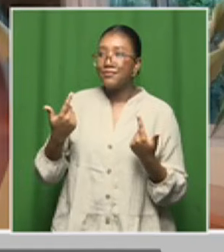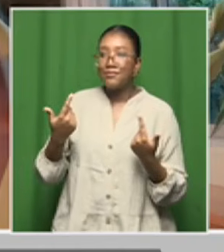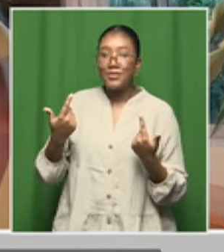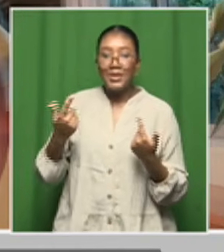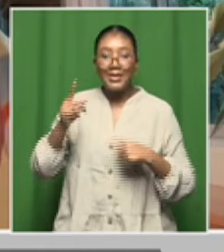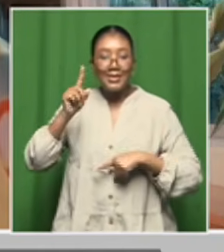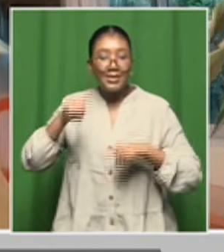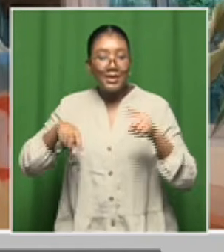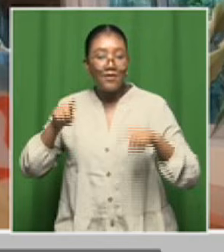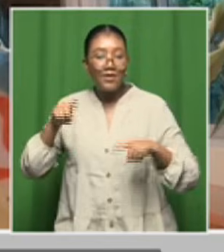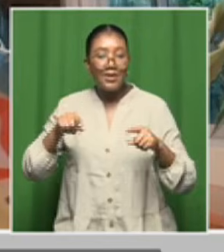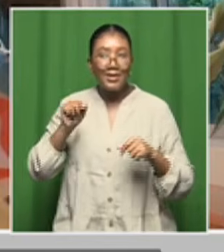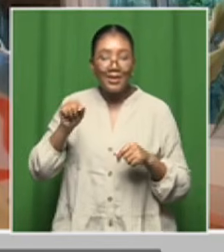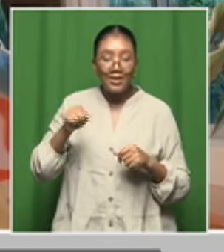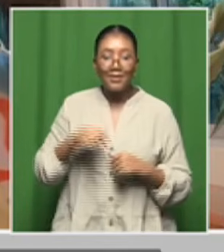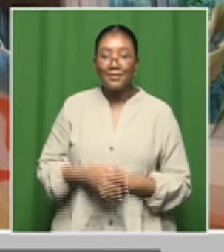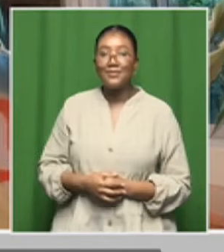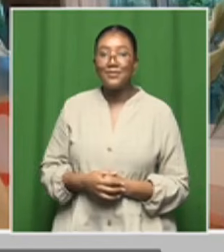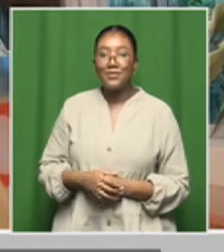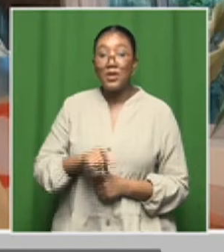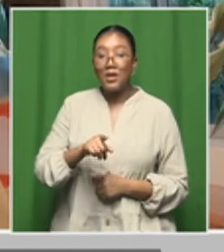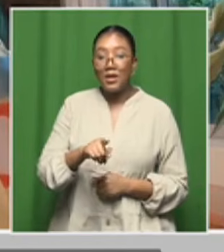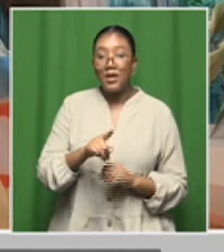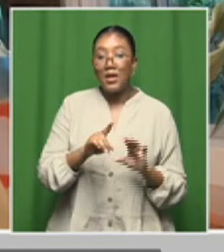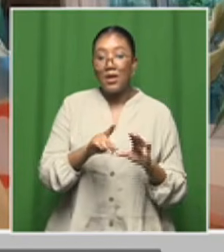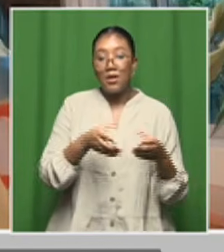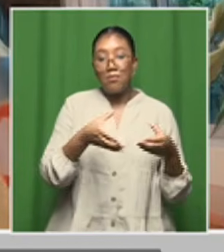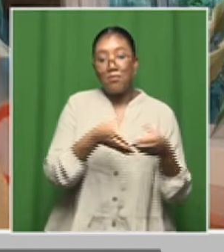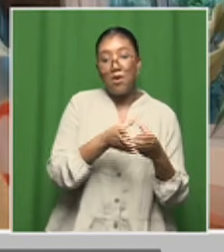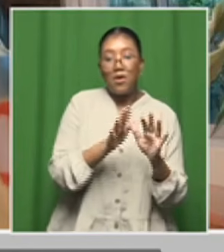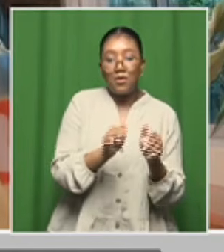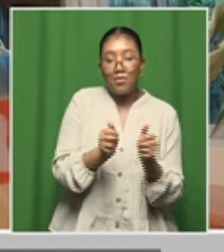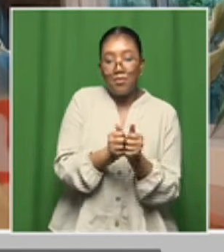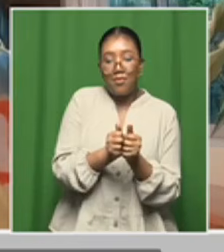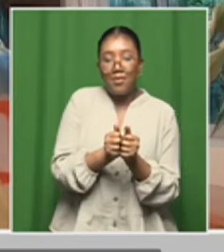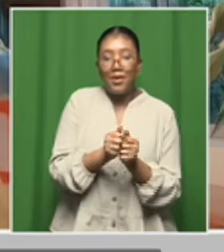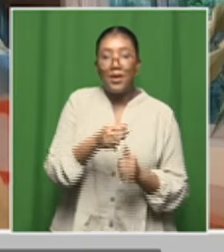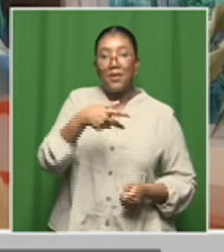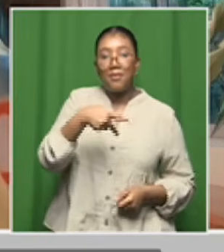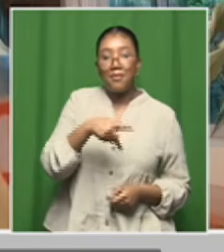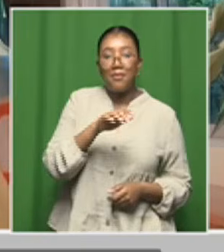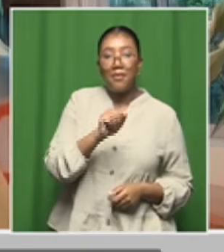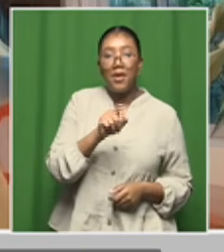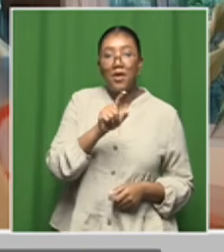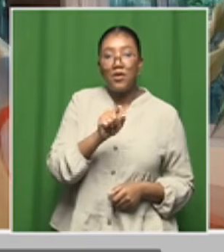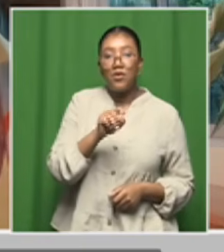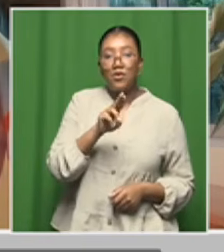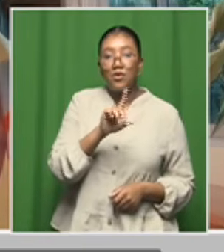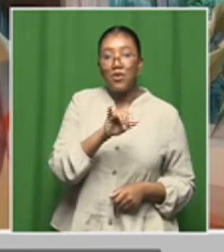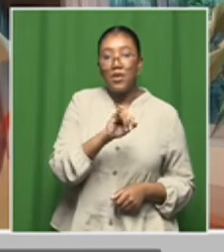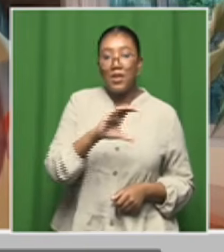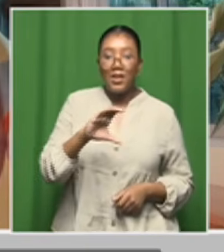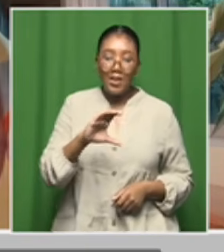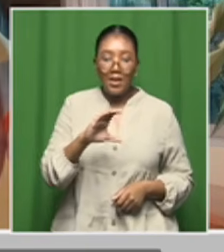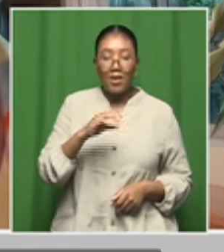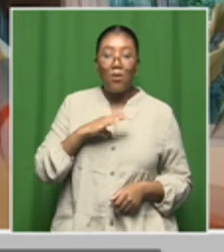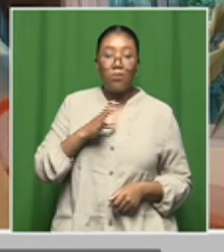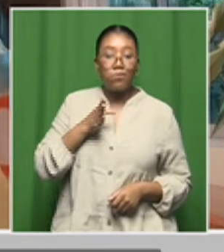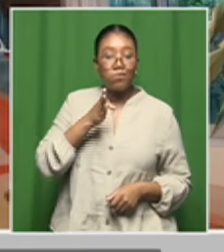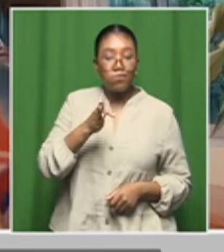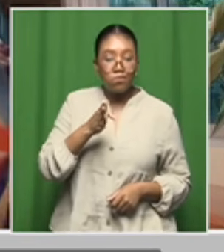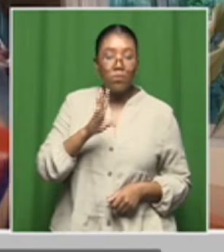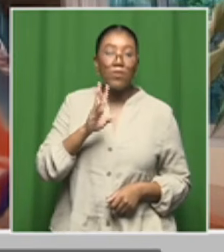to. We are doing a small collaboration with Pachulik at the moment, and there are some of our scarves available at their waterfront